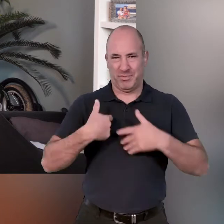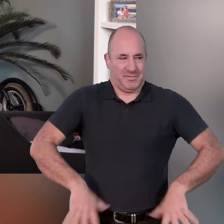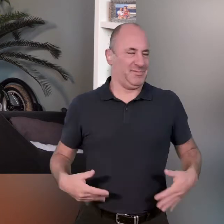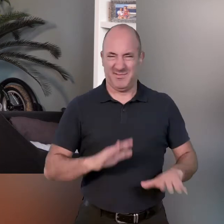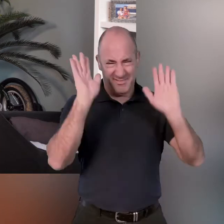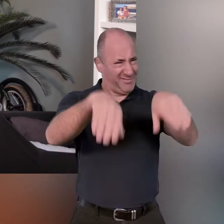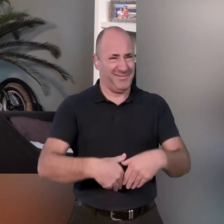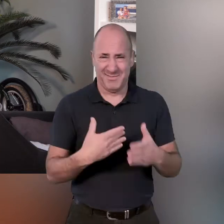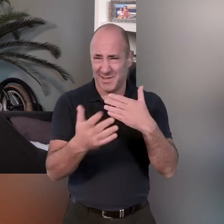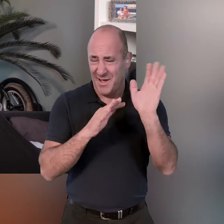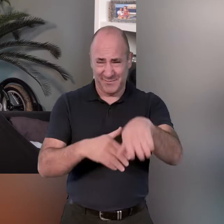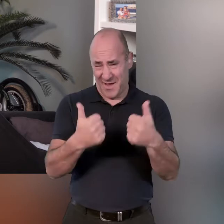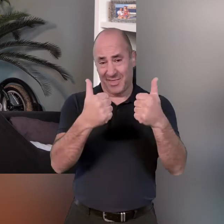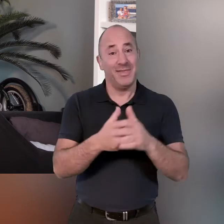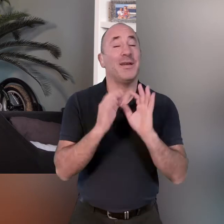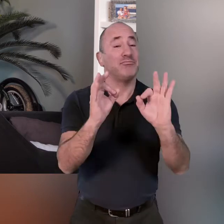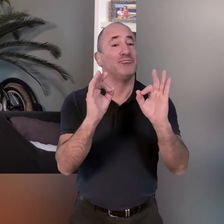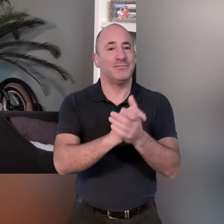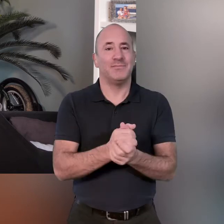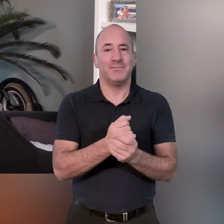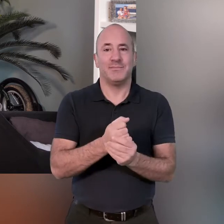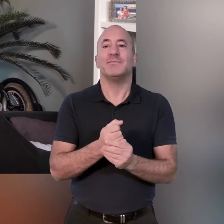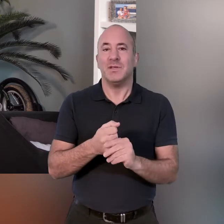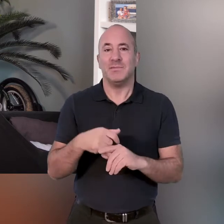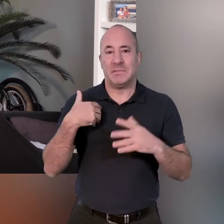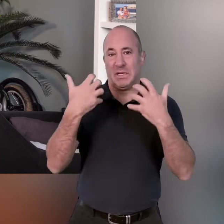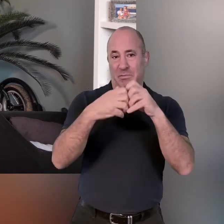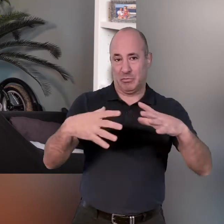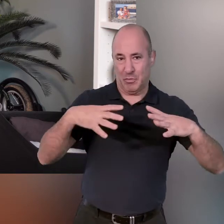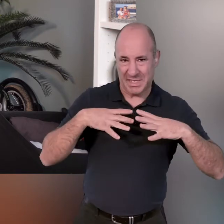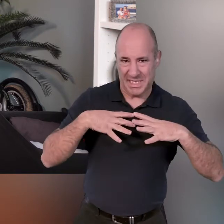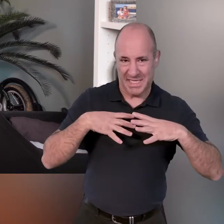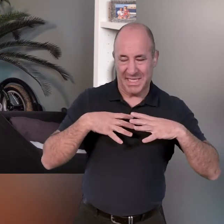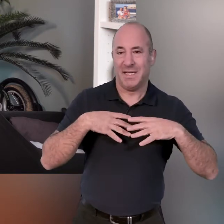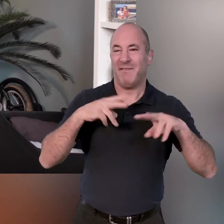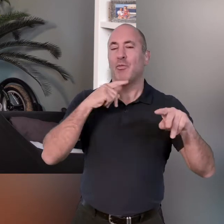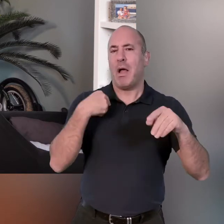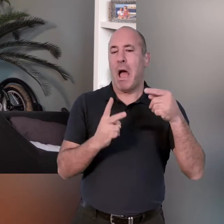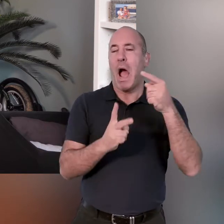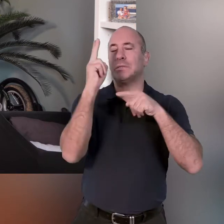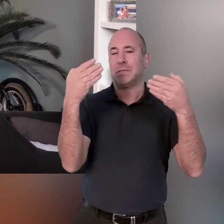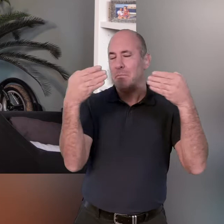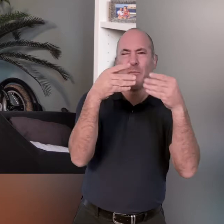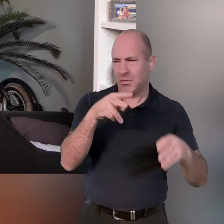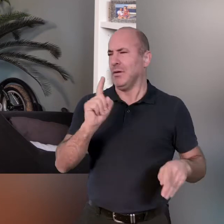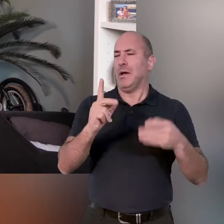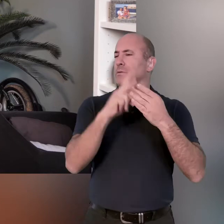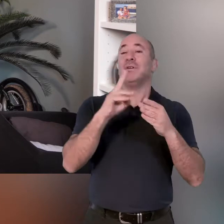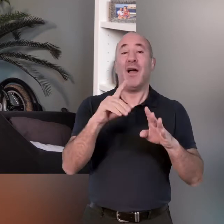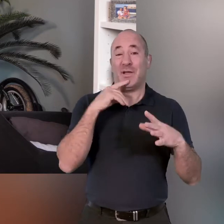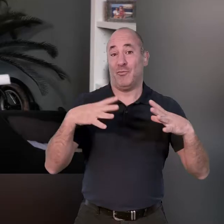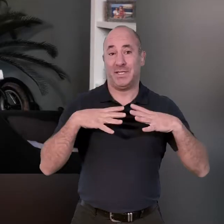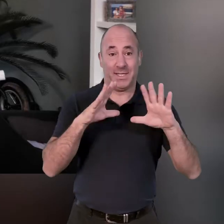here, that's fine. And excellent. Okay, I'm going to get my equipment ready and I will see you just after this cut